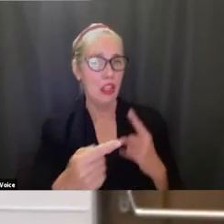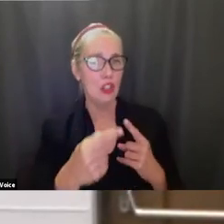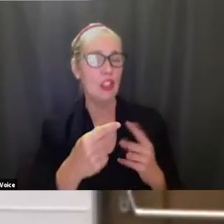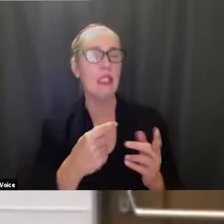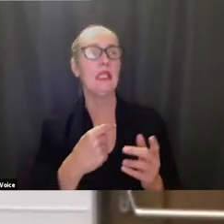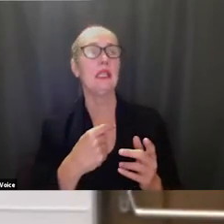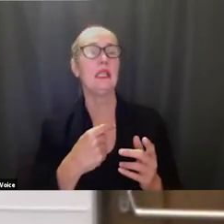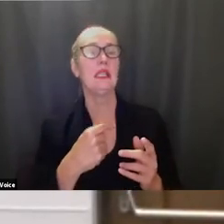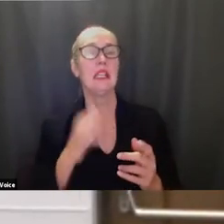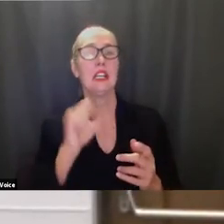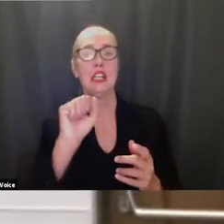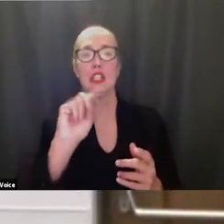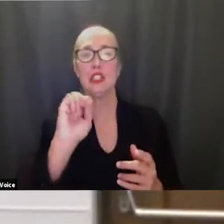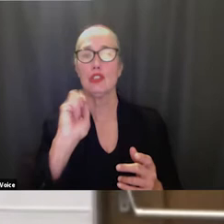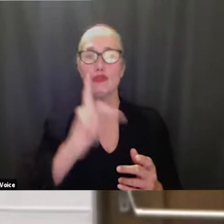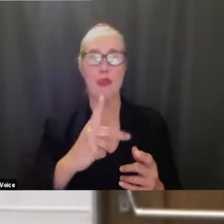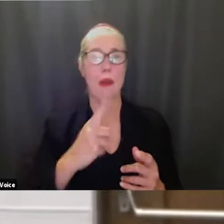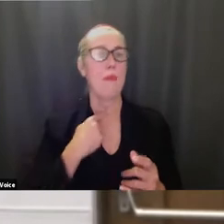return